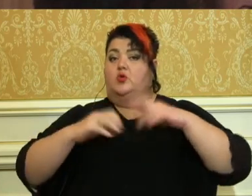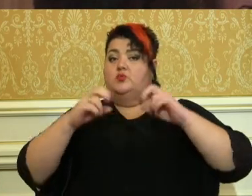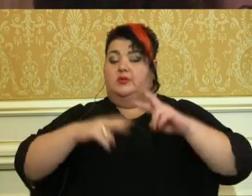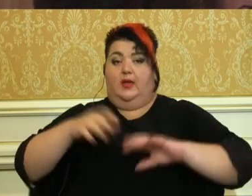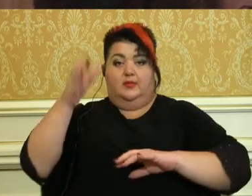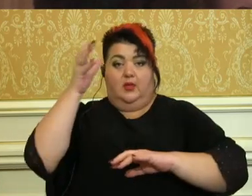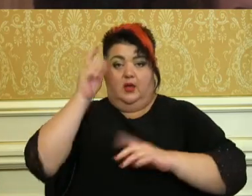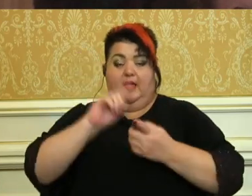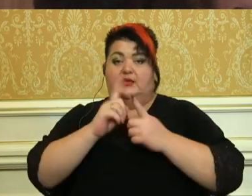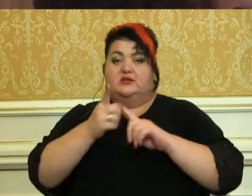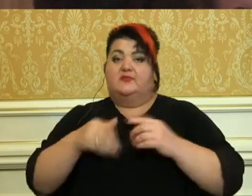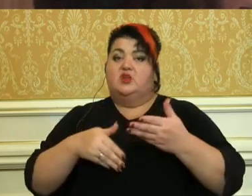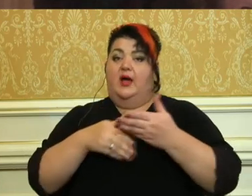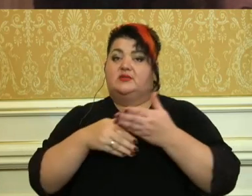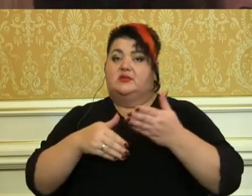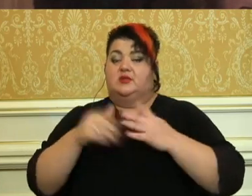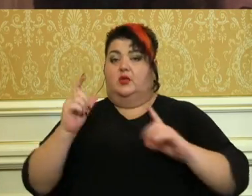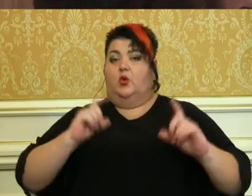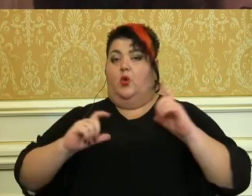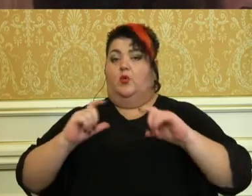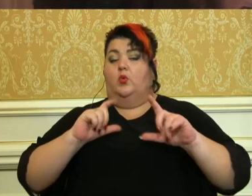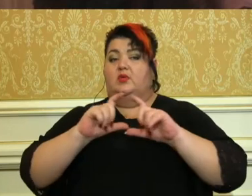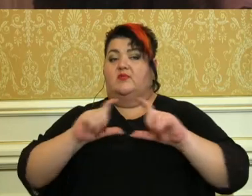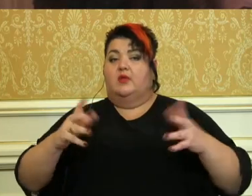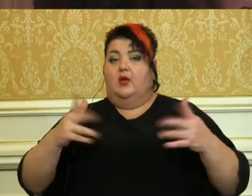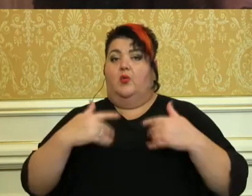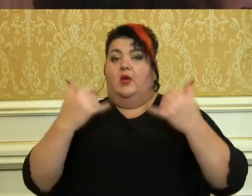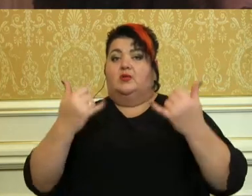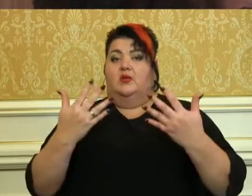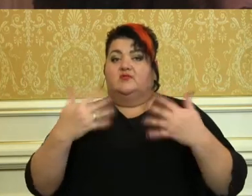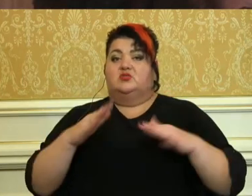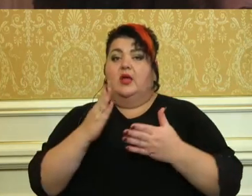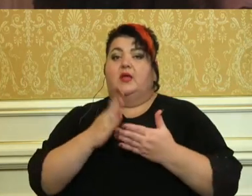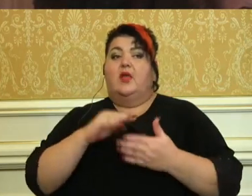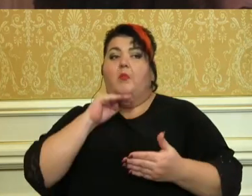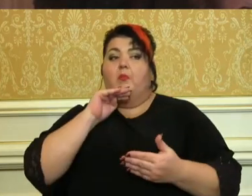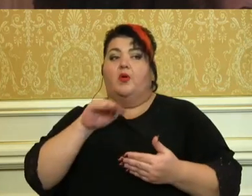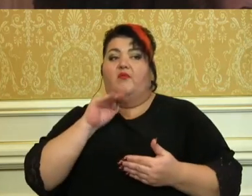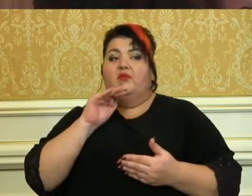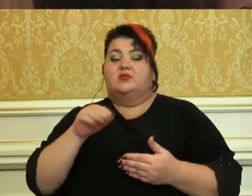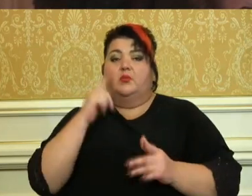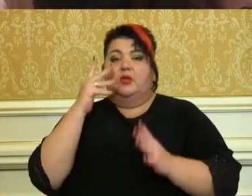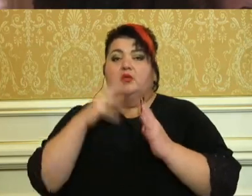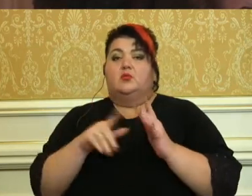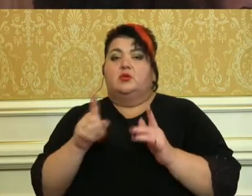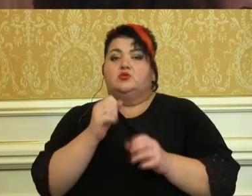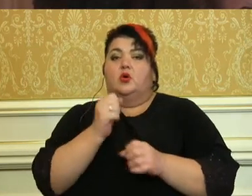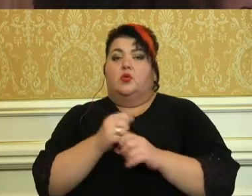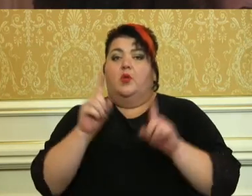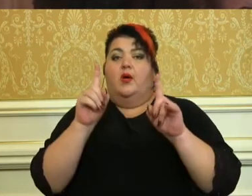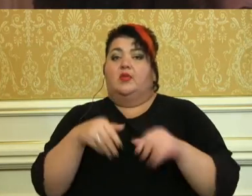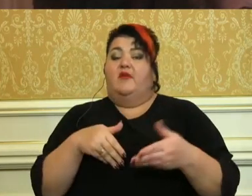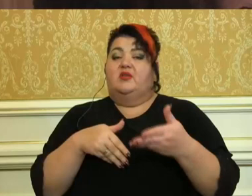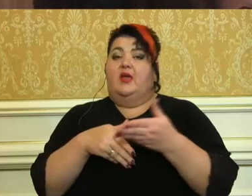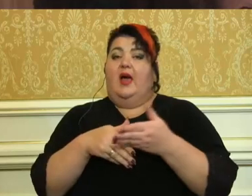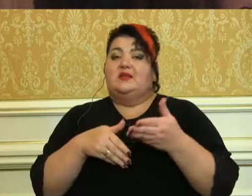main specialty, and I become the assistant of the university. I'm a professor already, by the way, and I understand